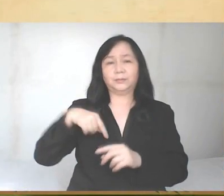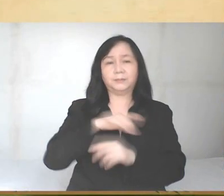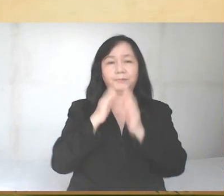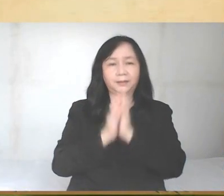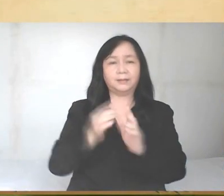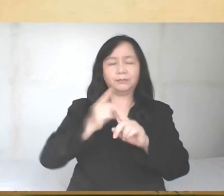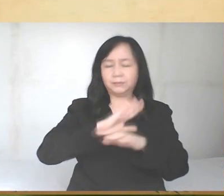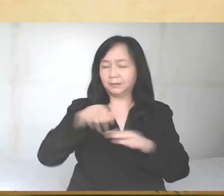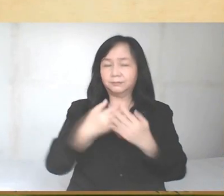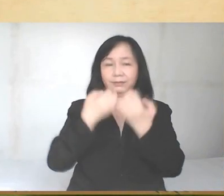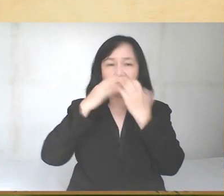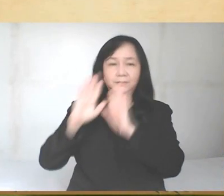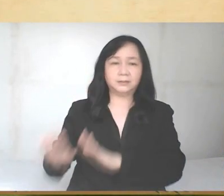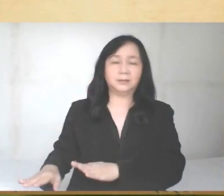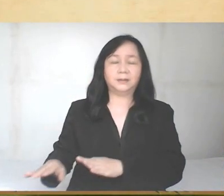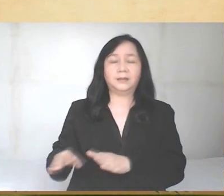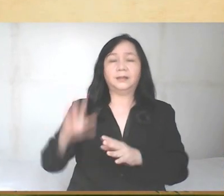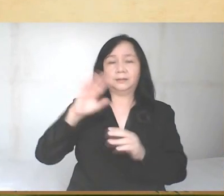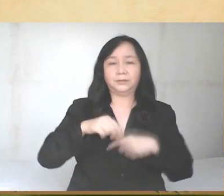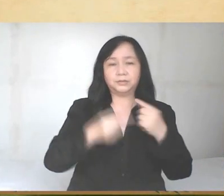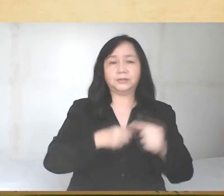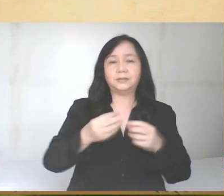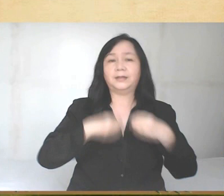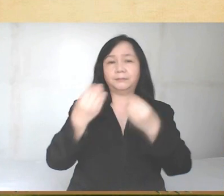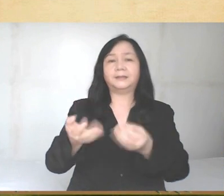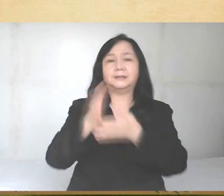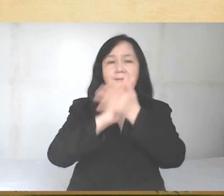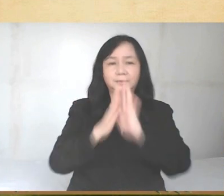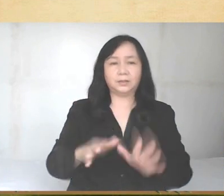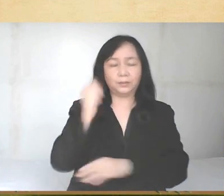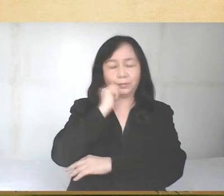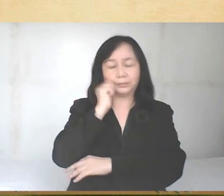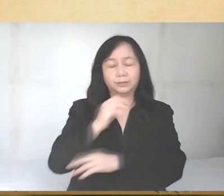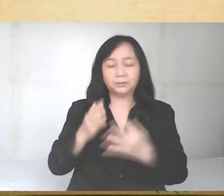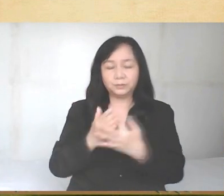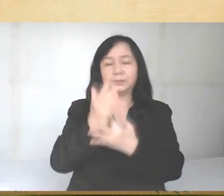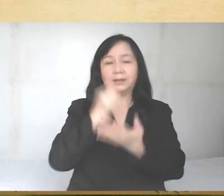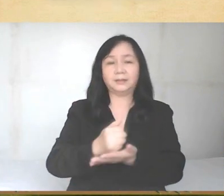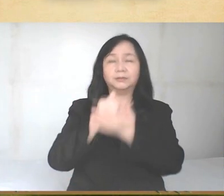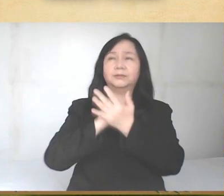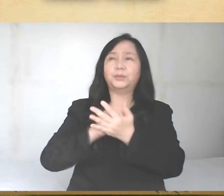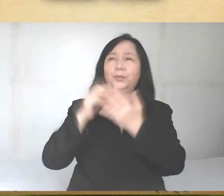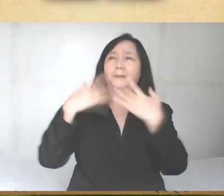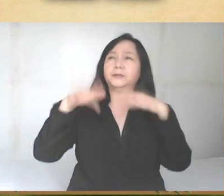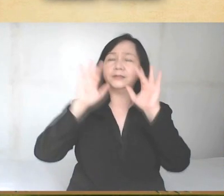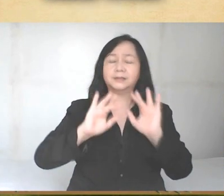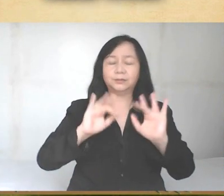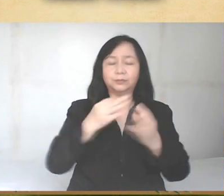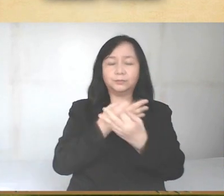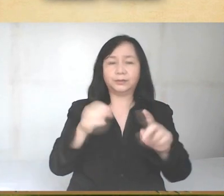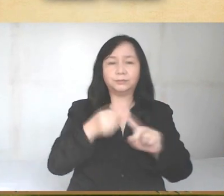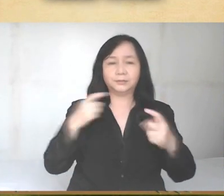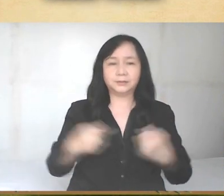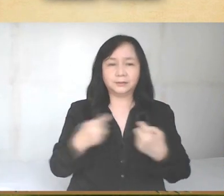Lord, we pray, from every evil, and graciously grant peace in our days, that by the help of your mercy, we may be